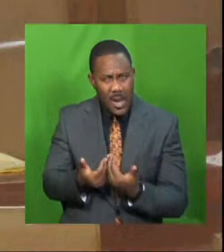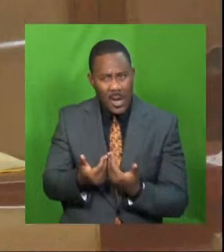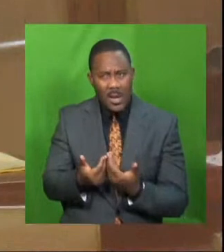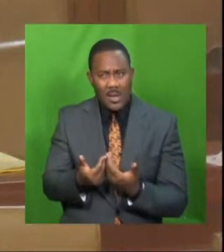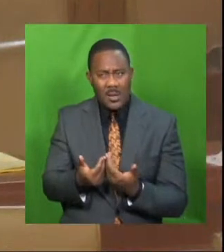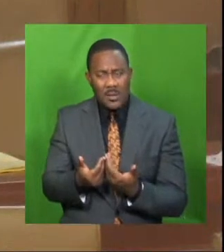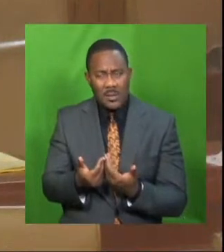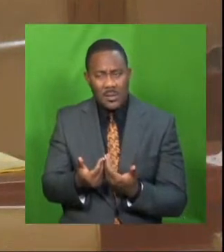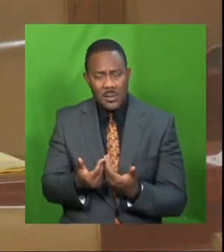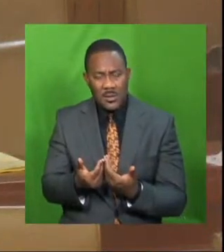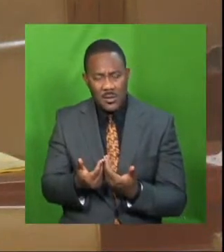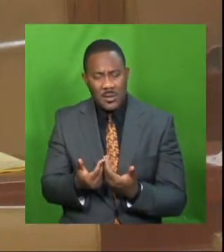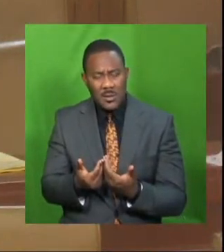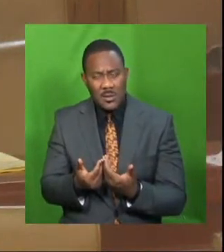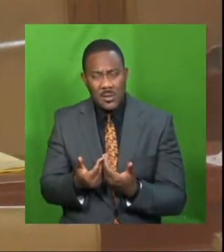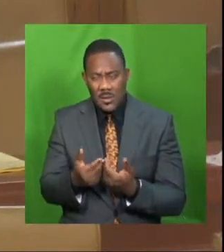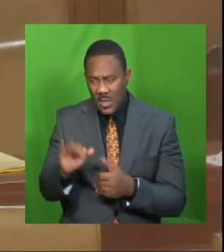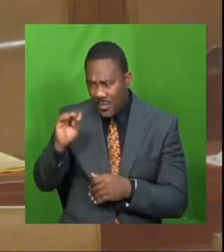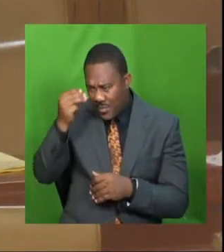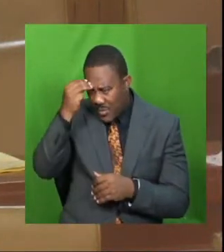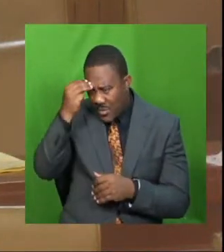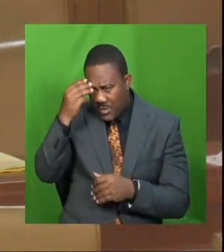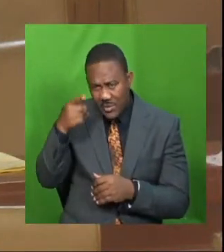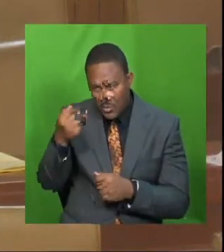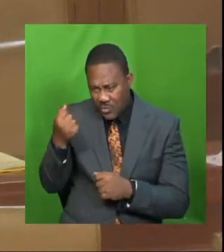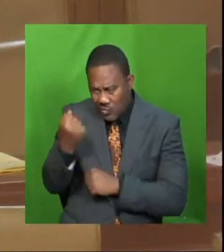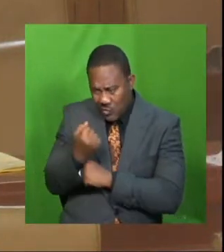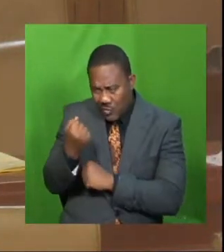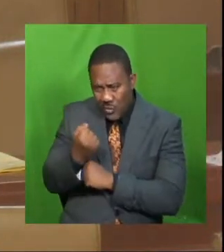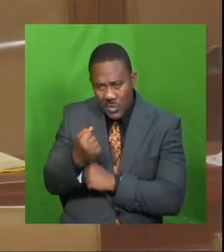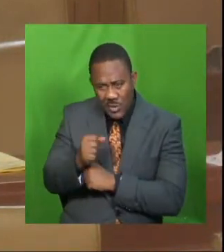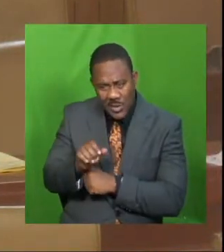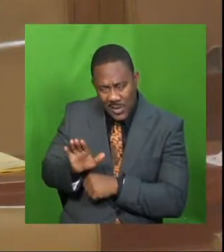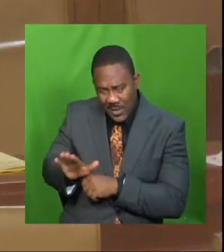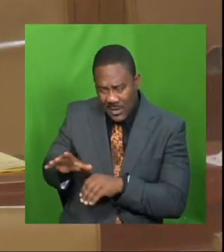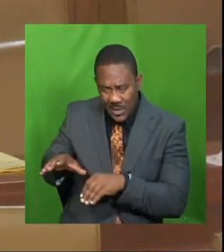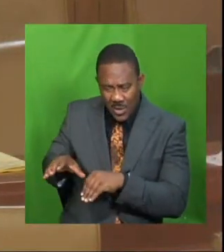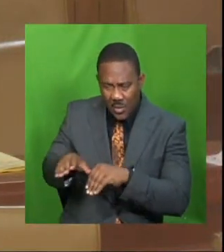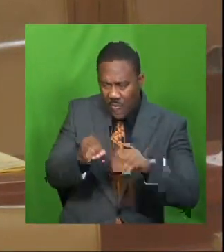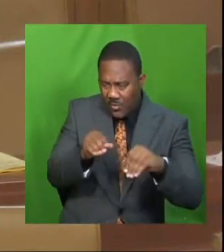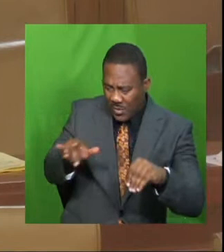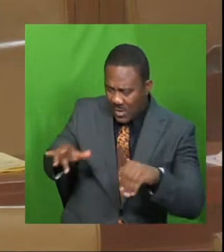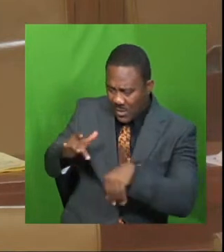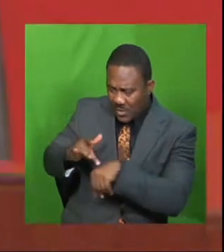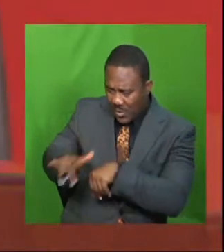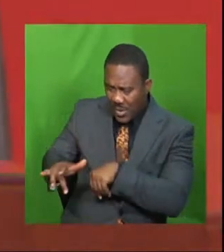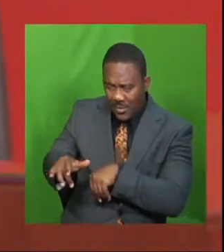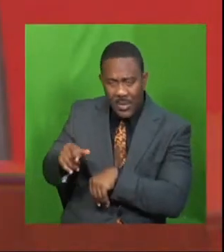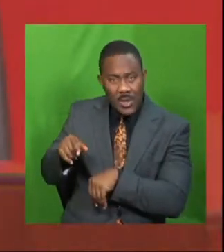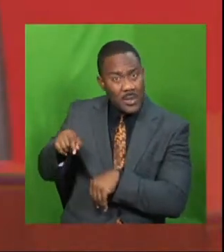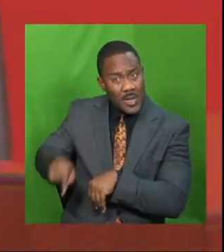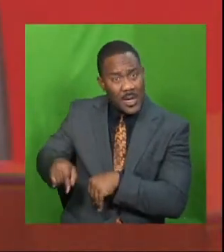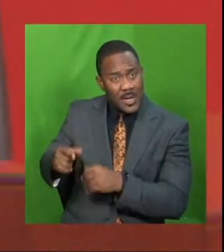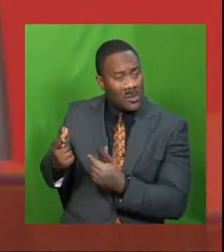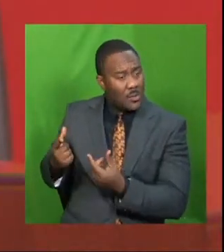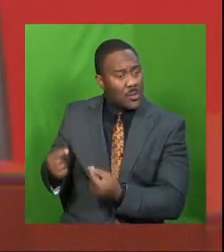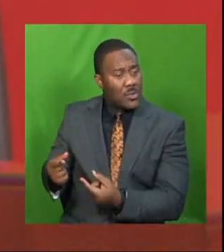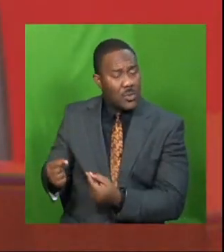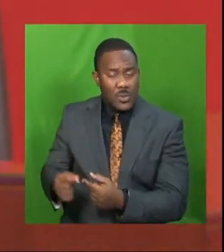equipping the mother agencies they've left? Thank you, Right Honourable Speaker. Yes, Honourable Minister.